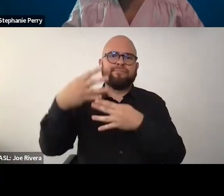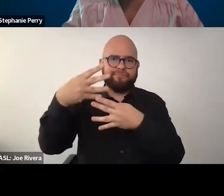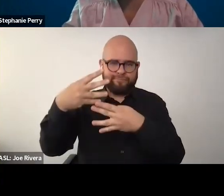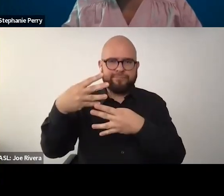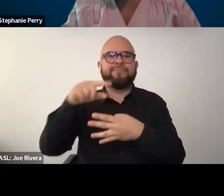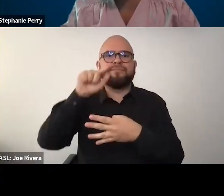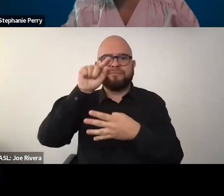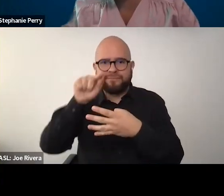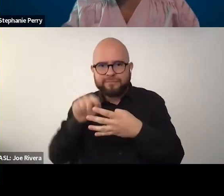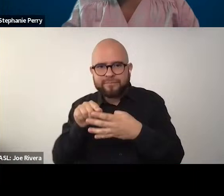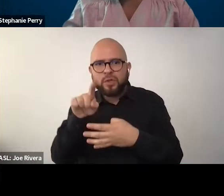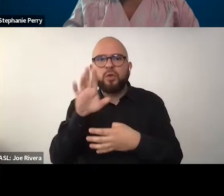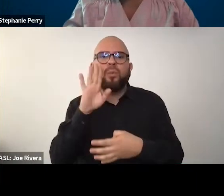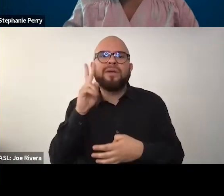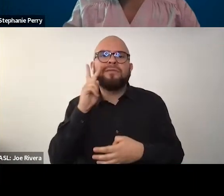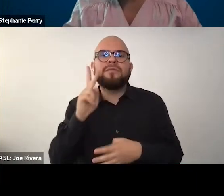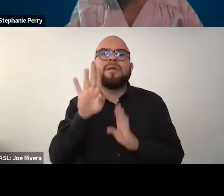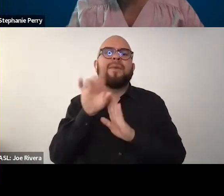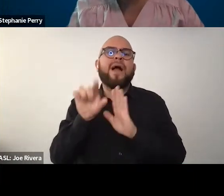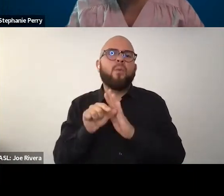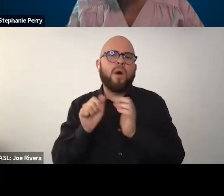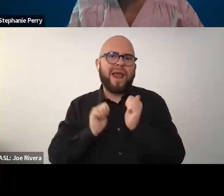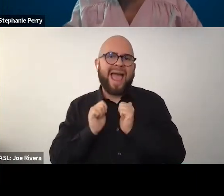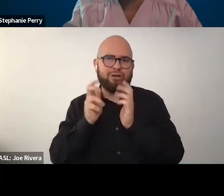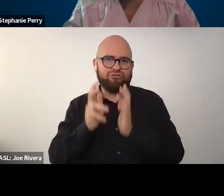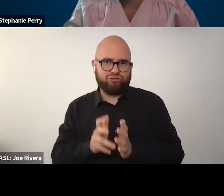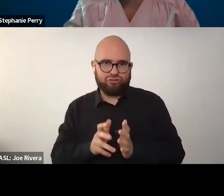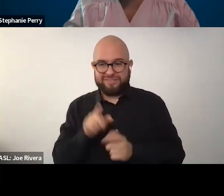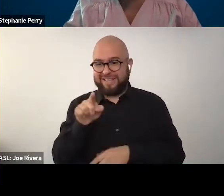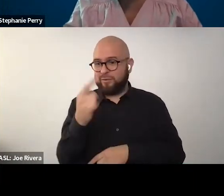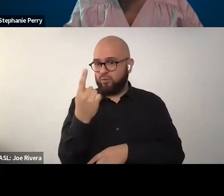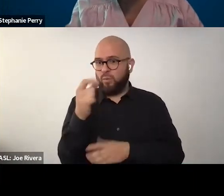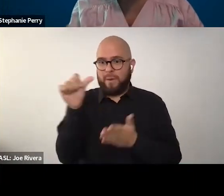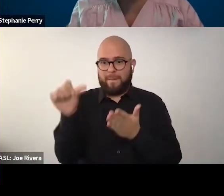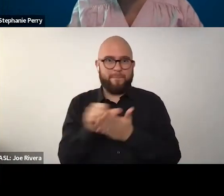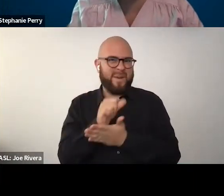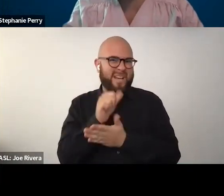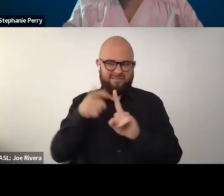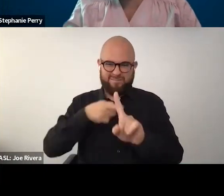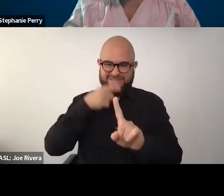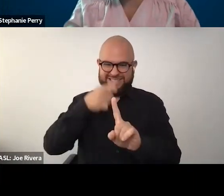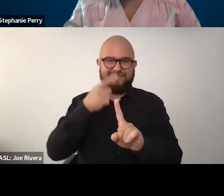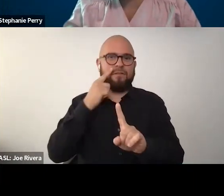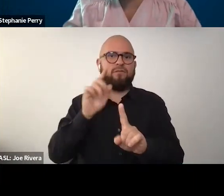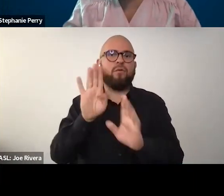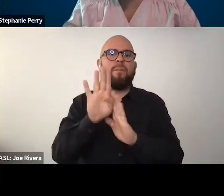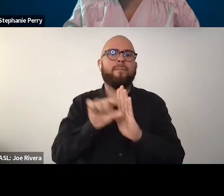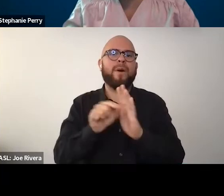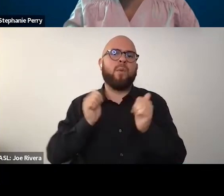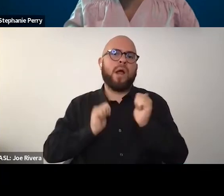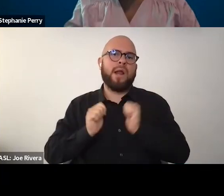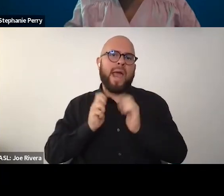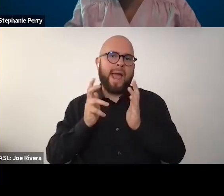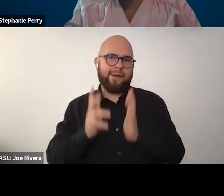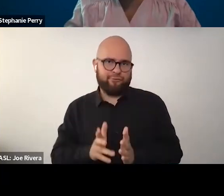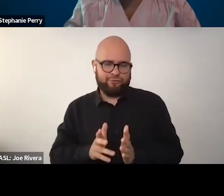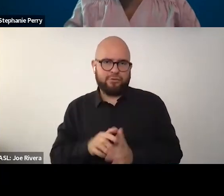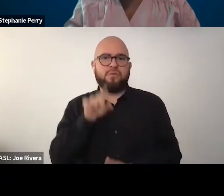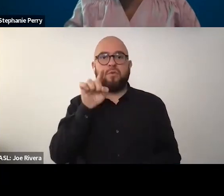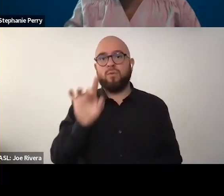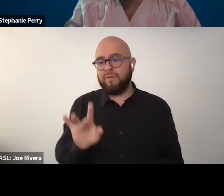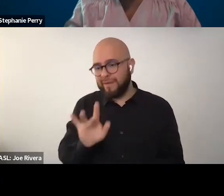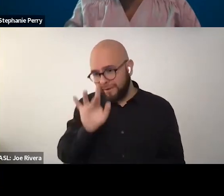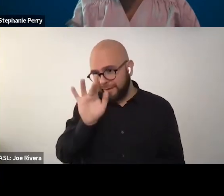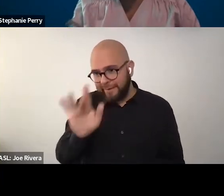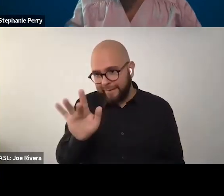basically background actors, and that is a page that's devoted solely to background actors. You would then want to click on that,